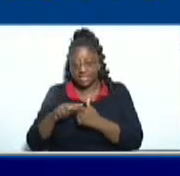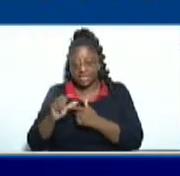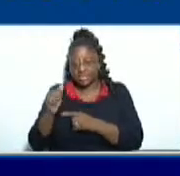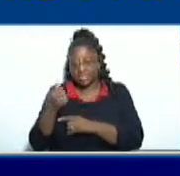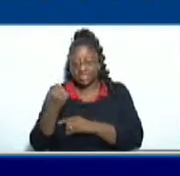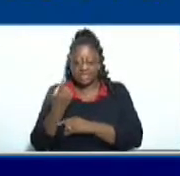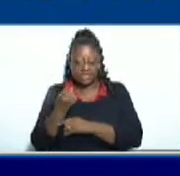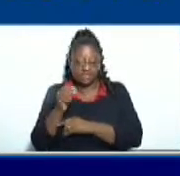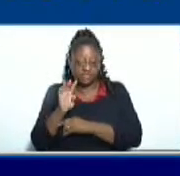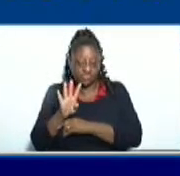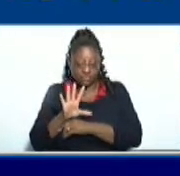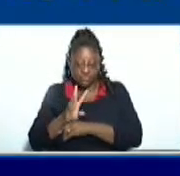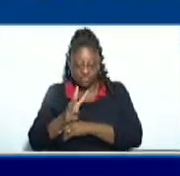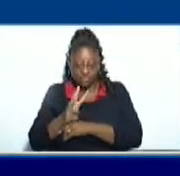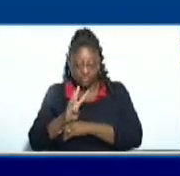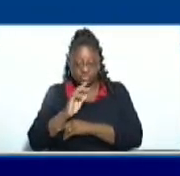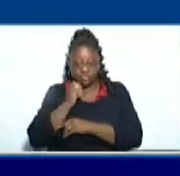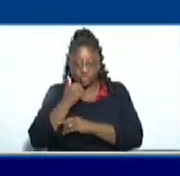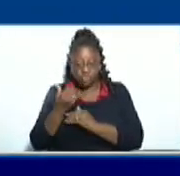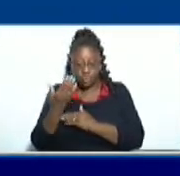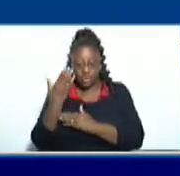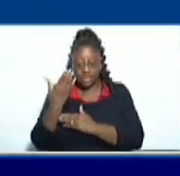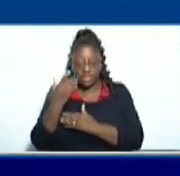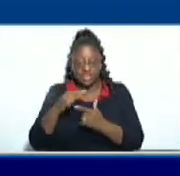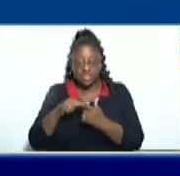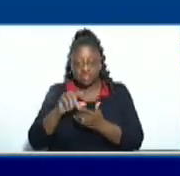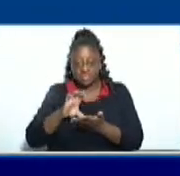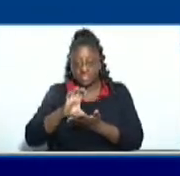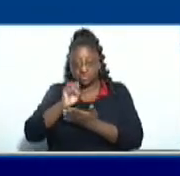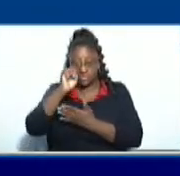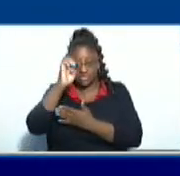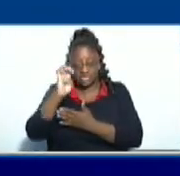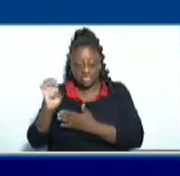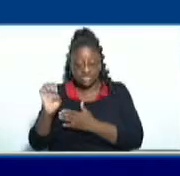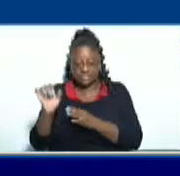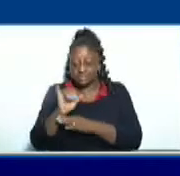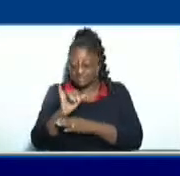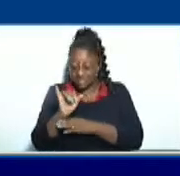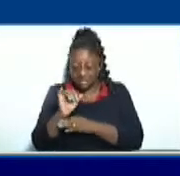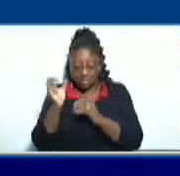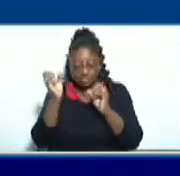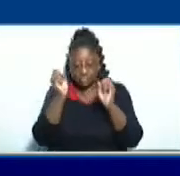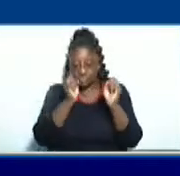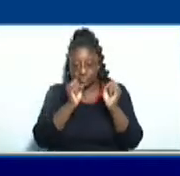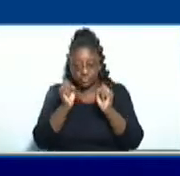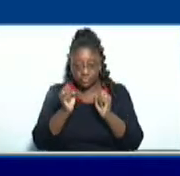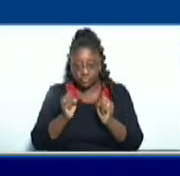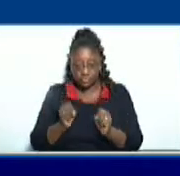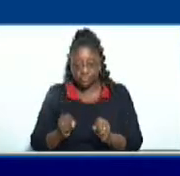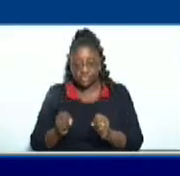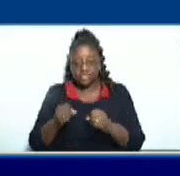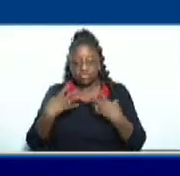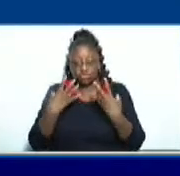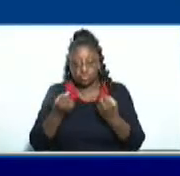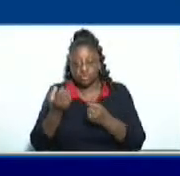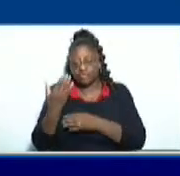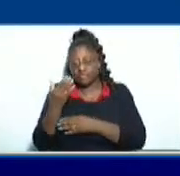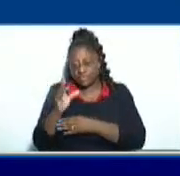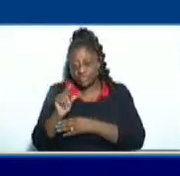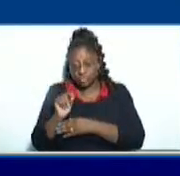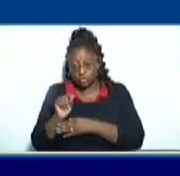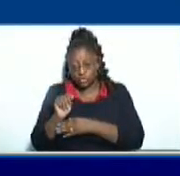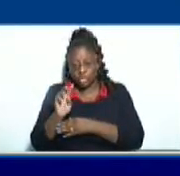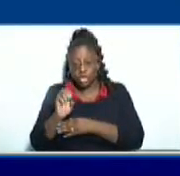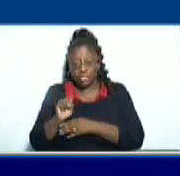at 11:54 tomorrow morning for the central and southeastern islands. Same southeast to south flow, but a little stronger at 15 to 20